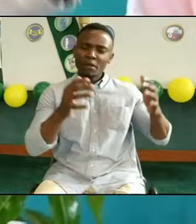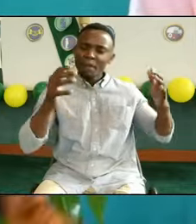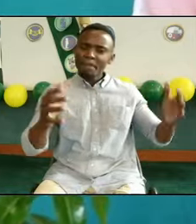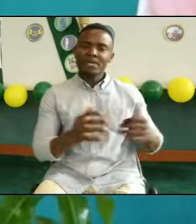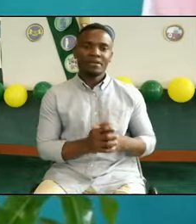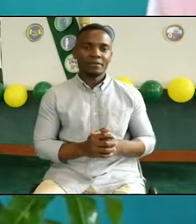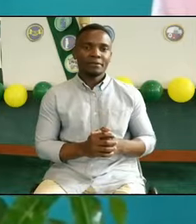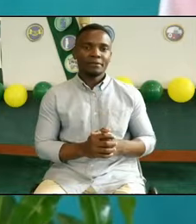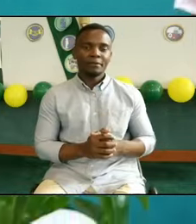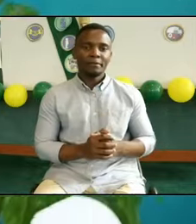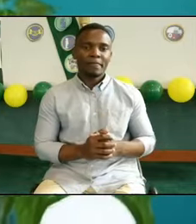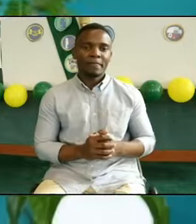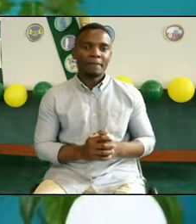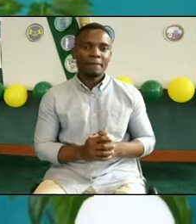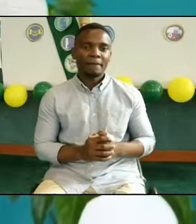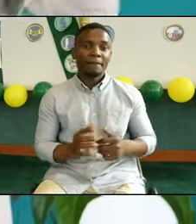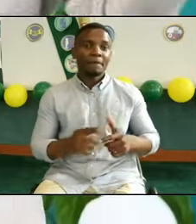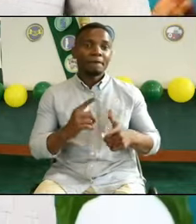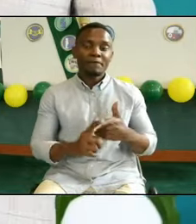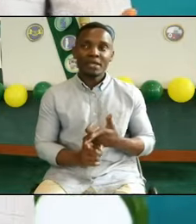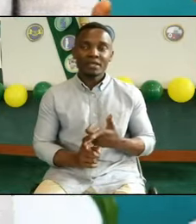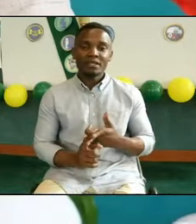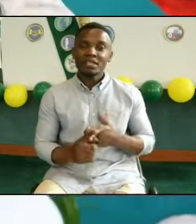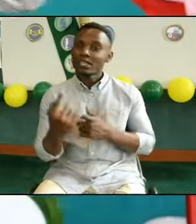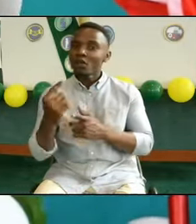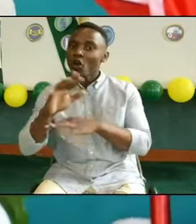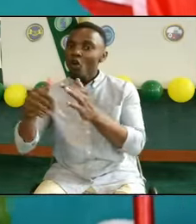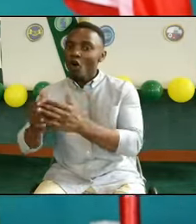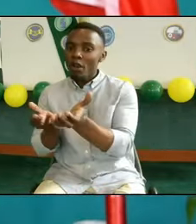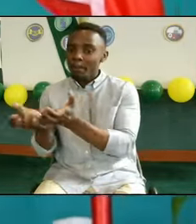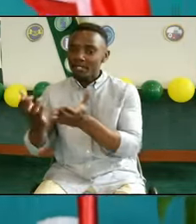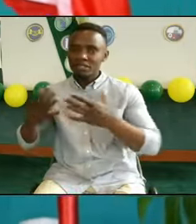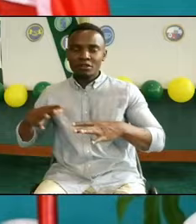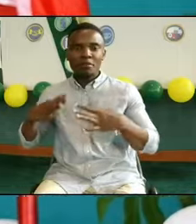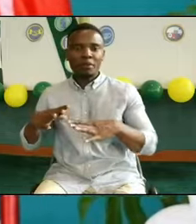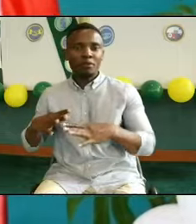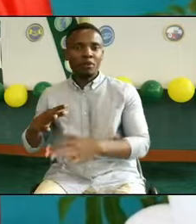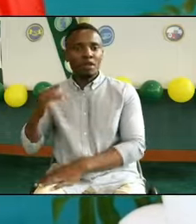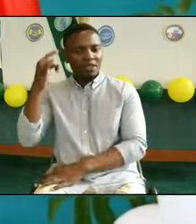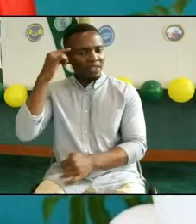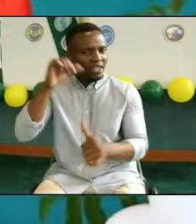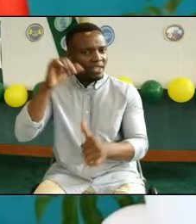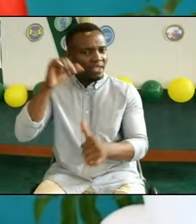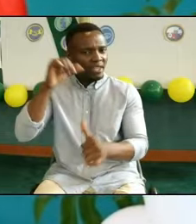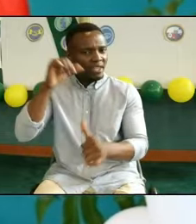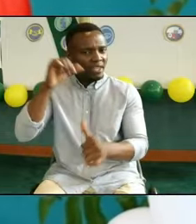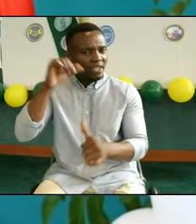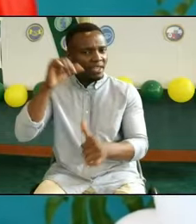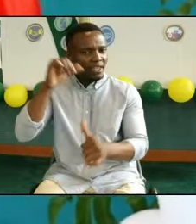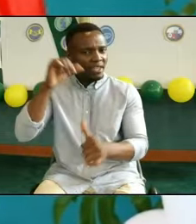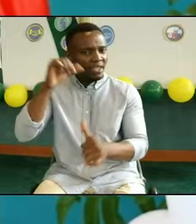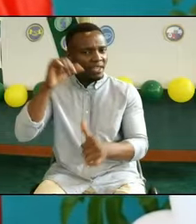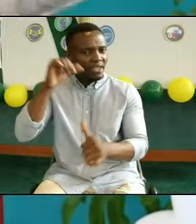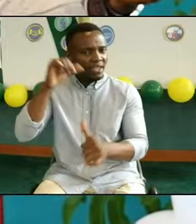big organization. Every serious businessman will think of the next succession plan. Sometimes people even think